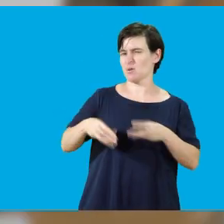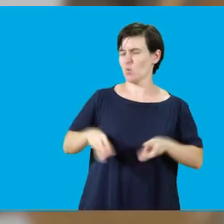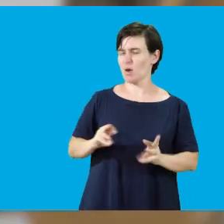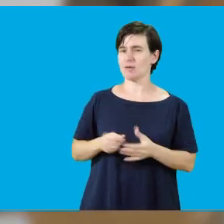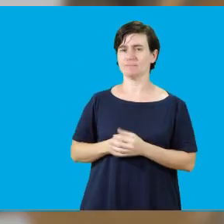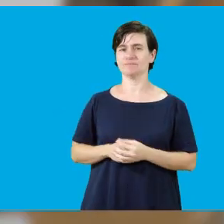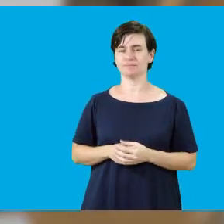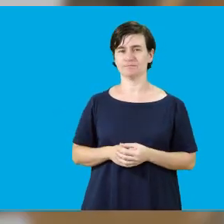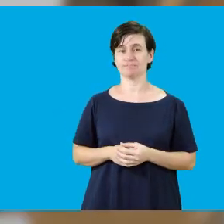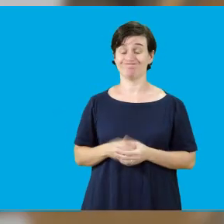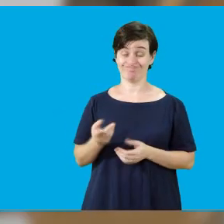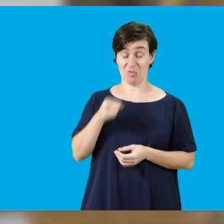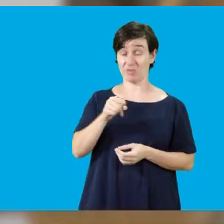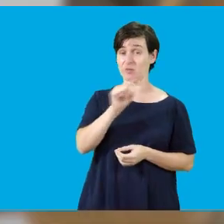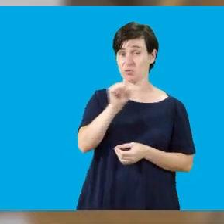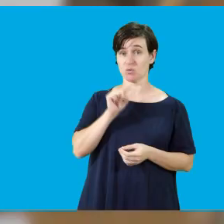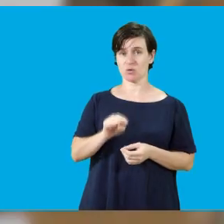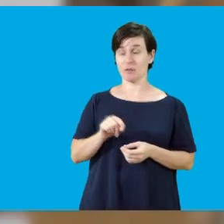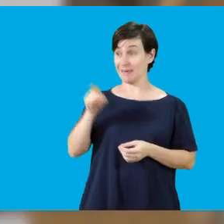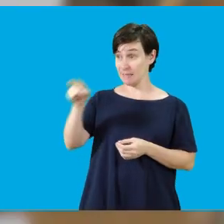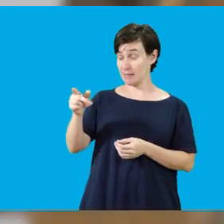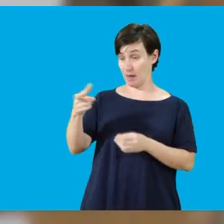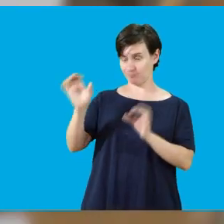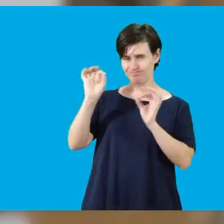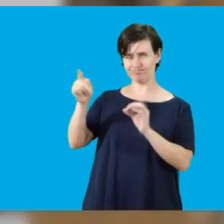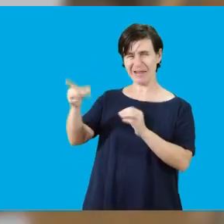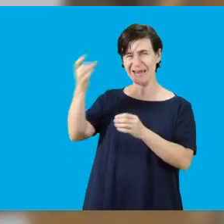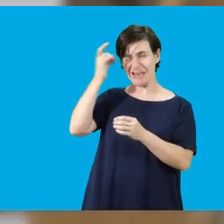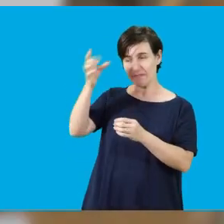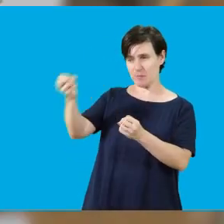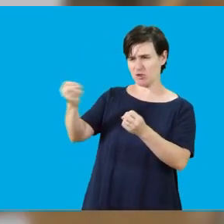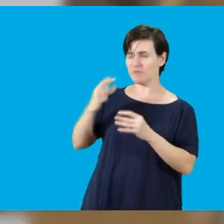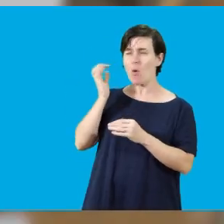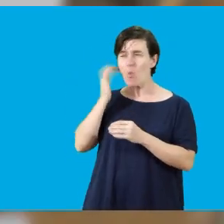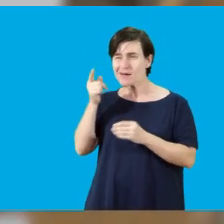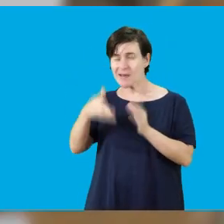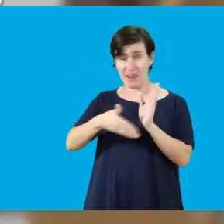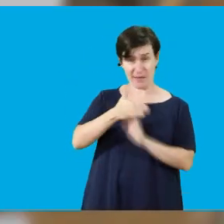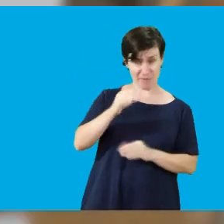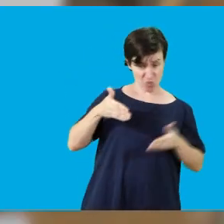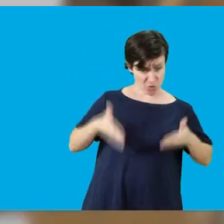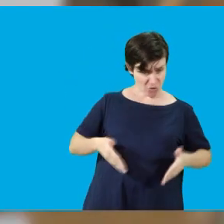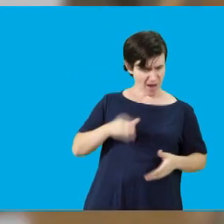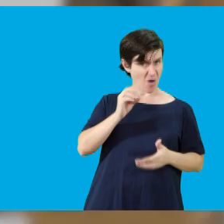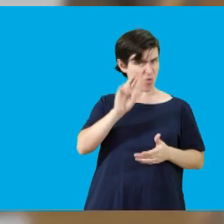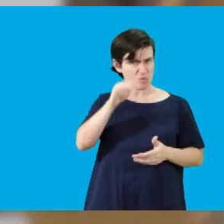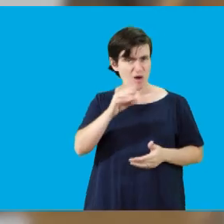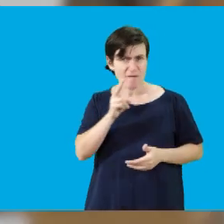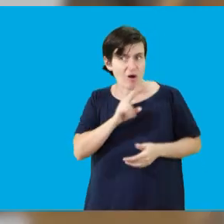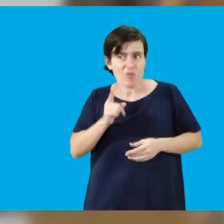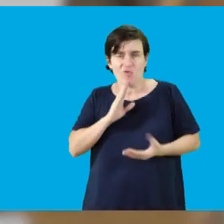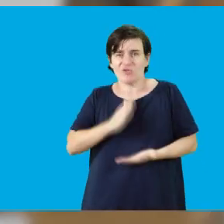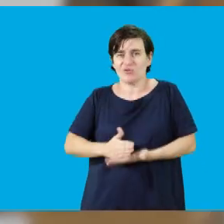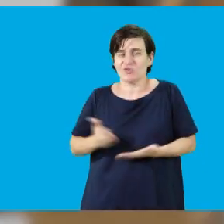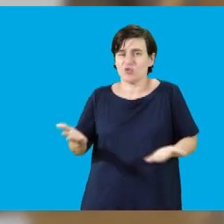solution that you can come up with. So in this regard, because we are not told whether is he leaving on a Thursday or leaving on a Friday, so